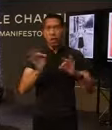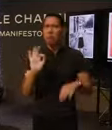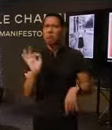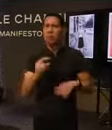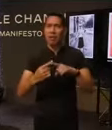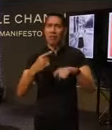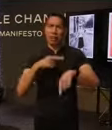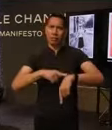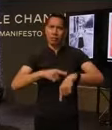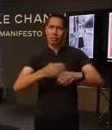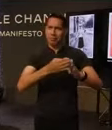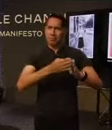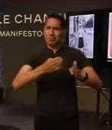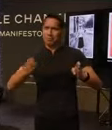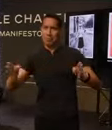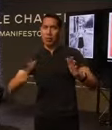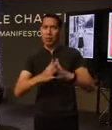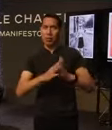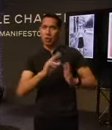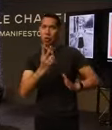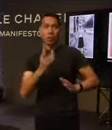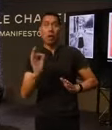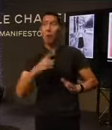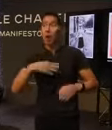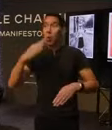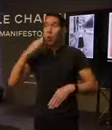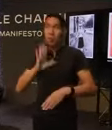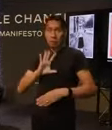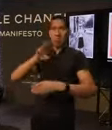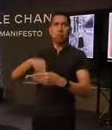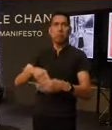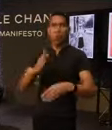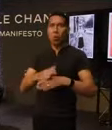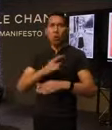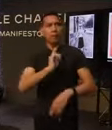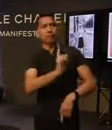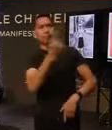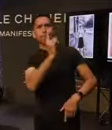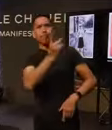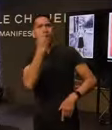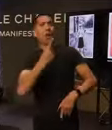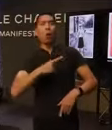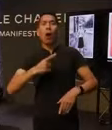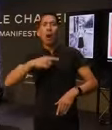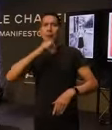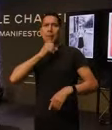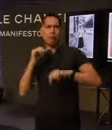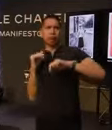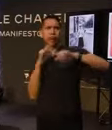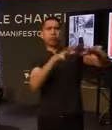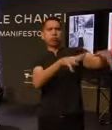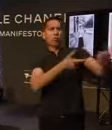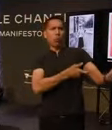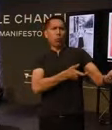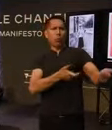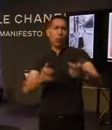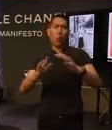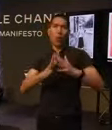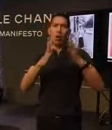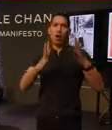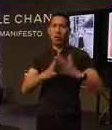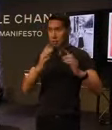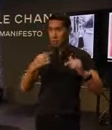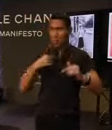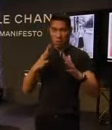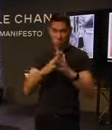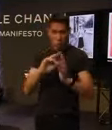women were involved in the workforce. They were really called upon as men went off to war. And so they'd had this period during the Second